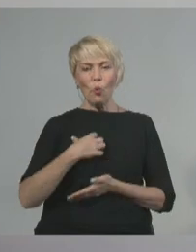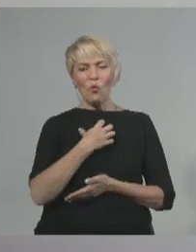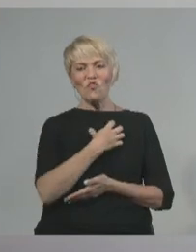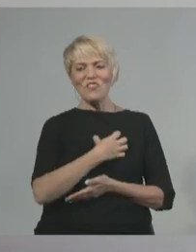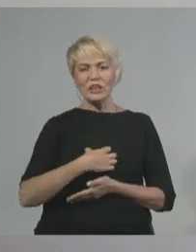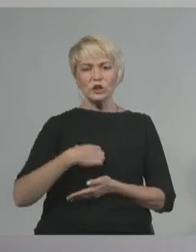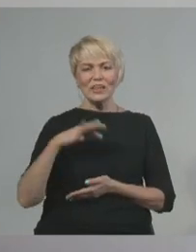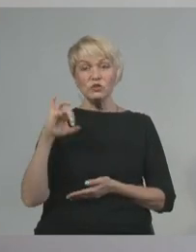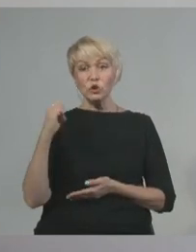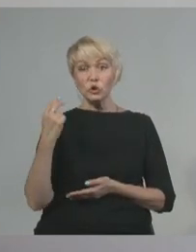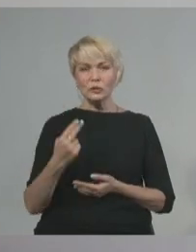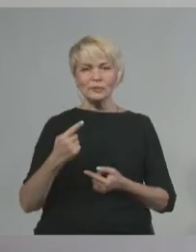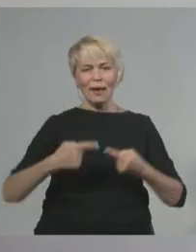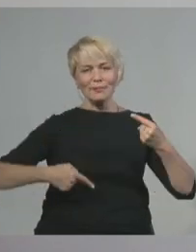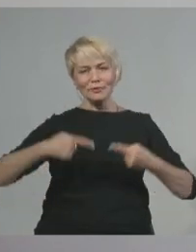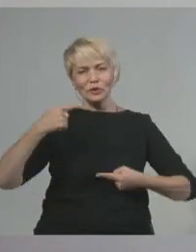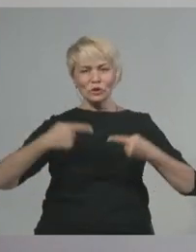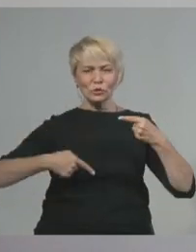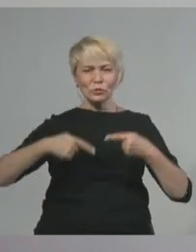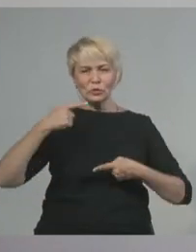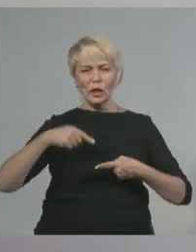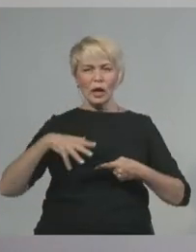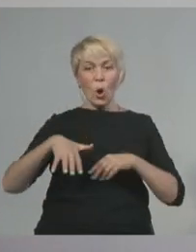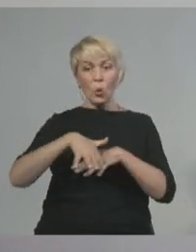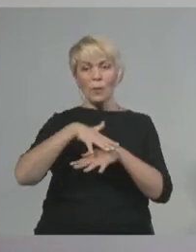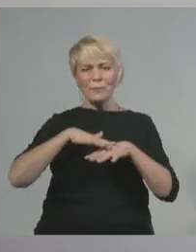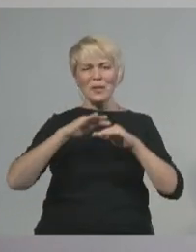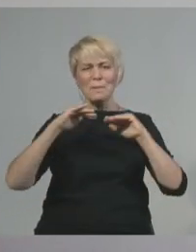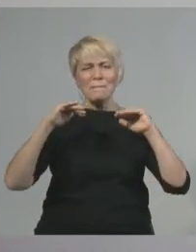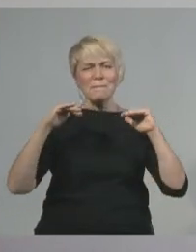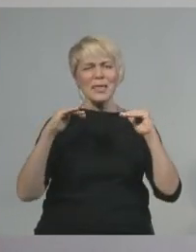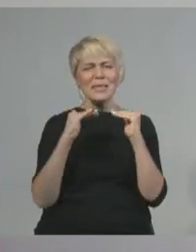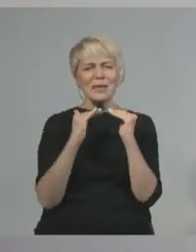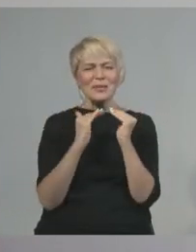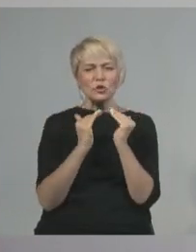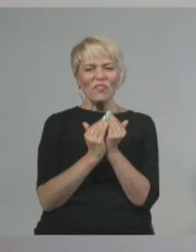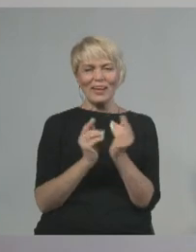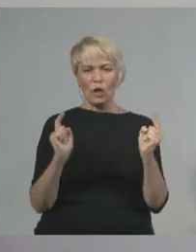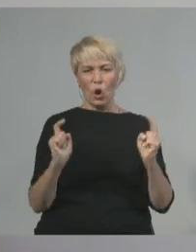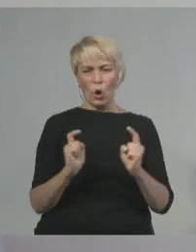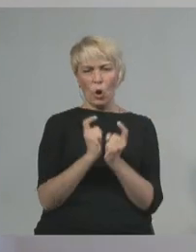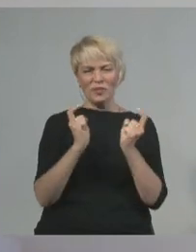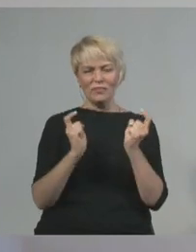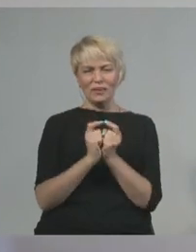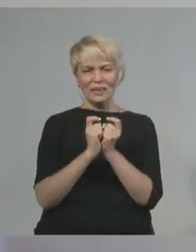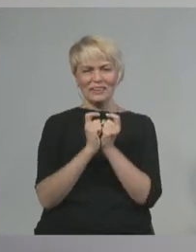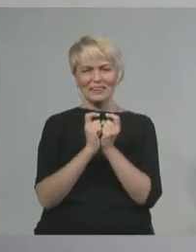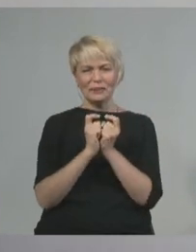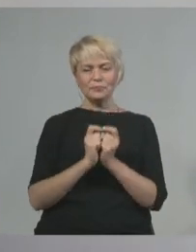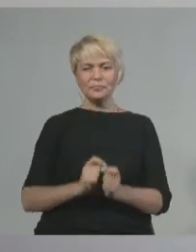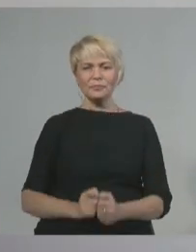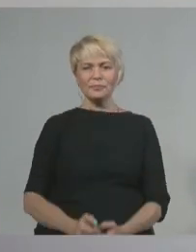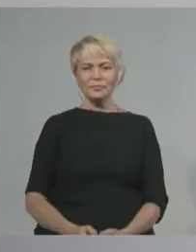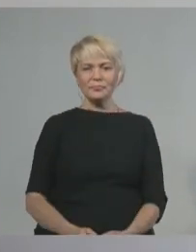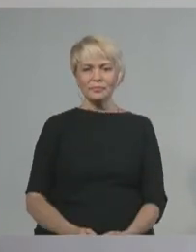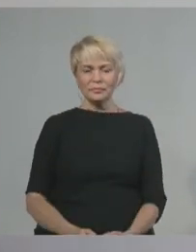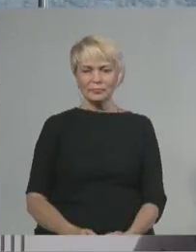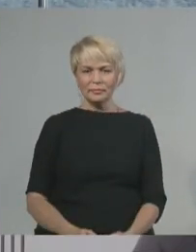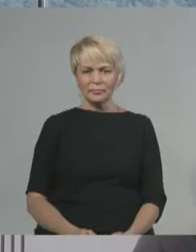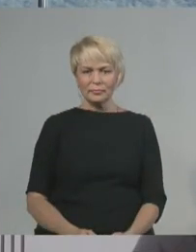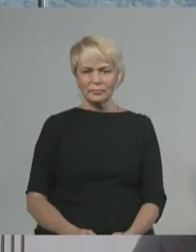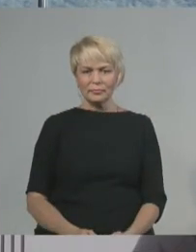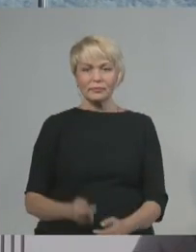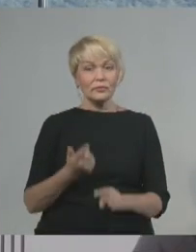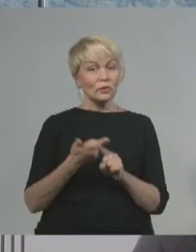without falling into polarization and meaningless conflict thank you so much i would like